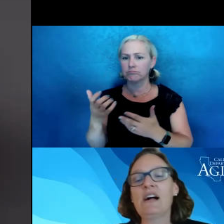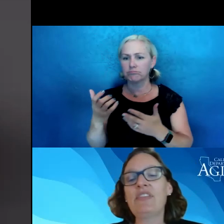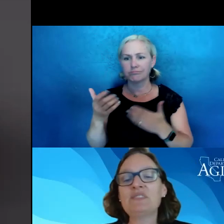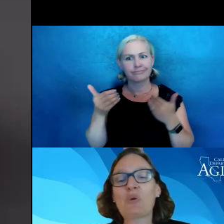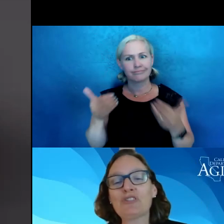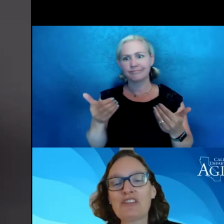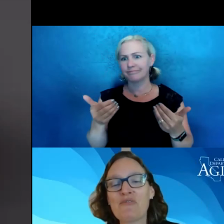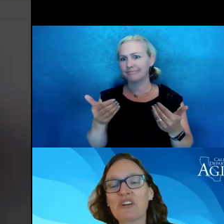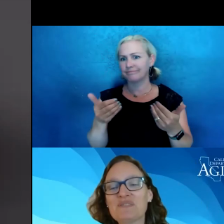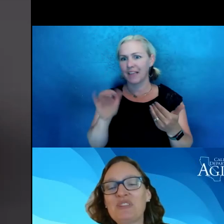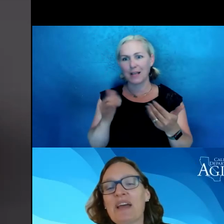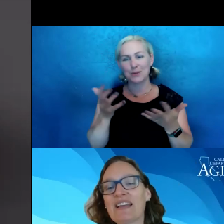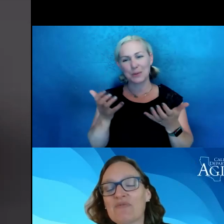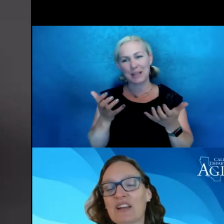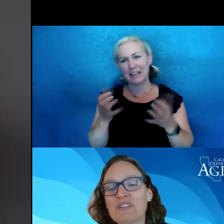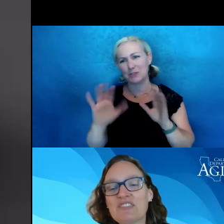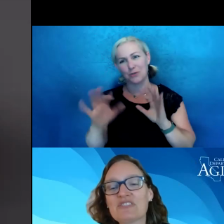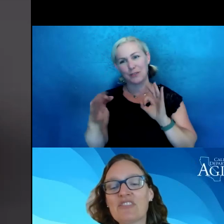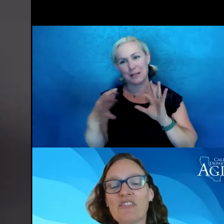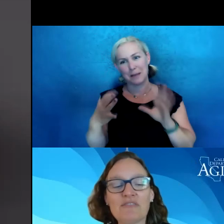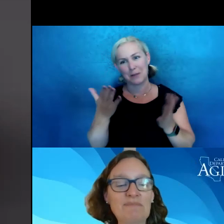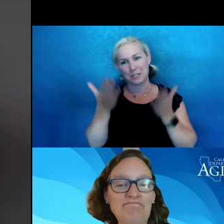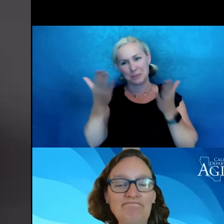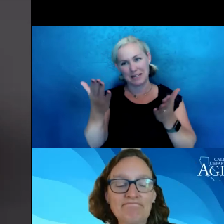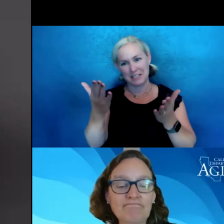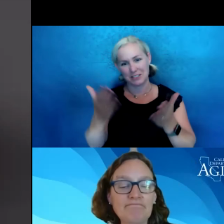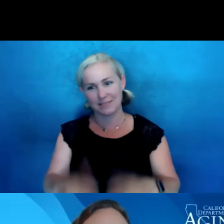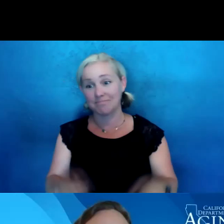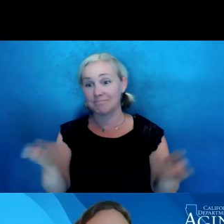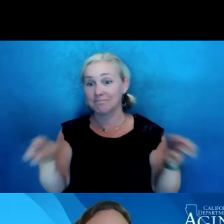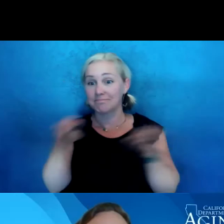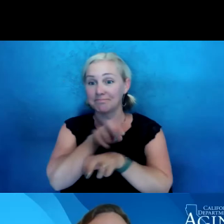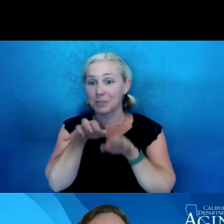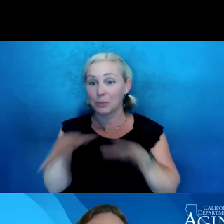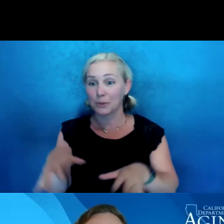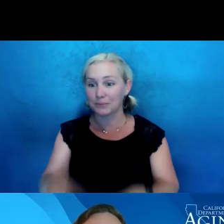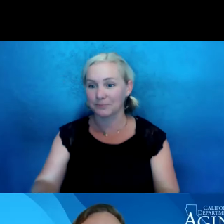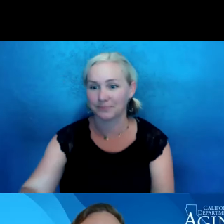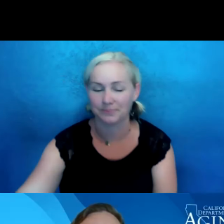it. That's what we're looking for, is feedback and recommendations on all of it.